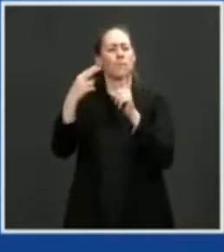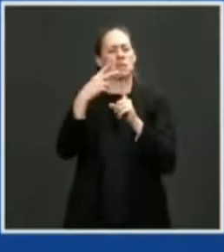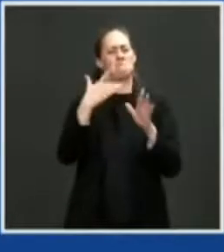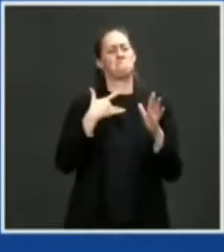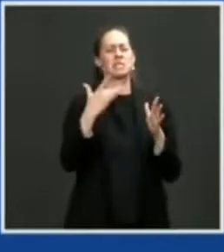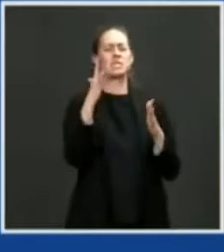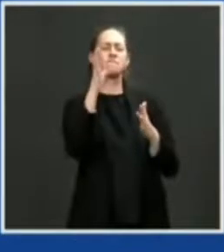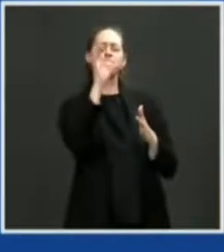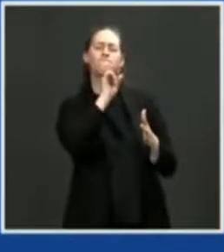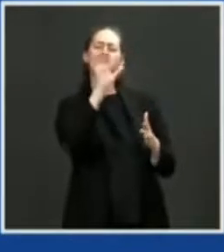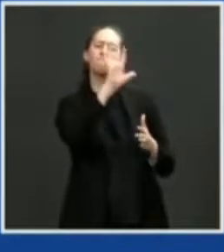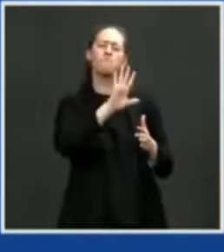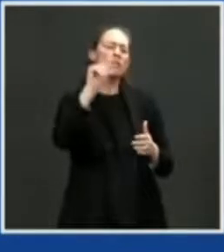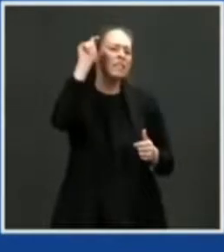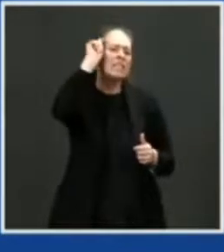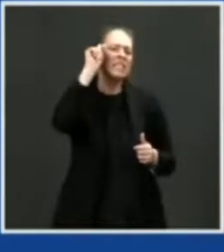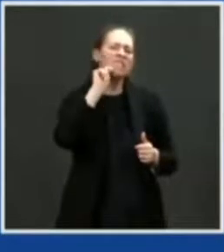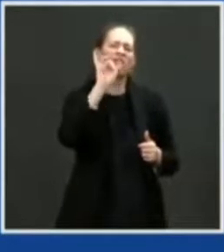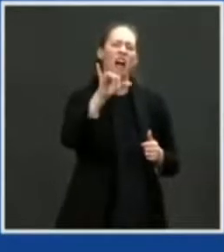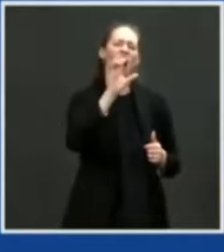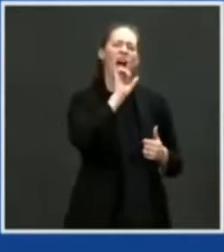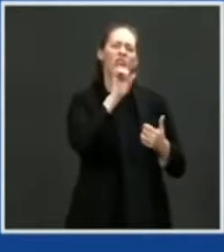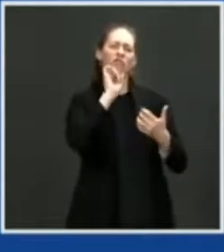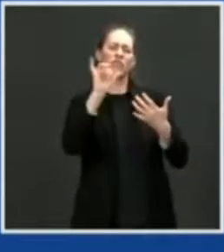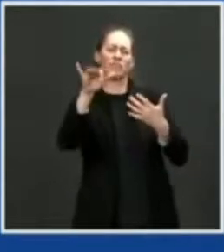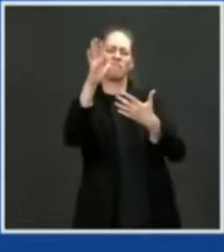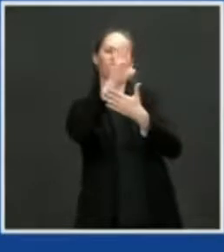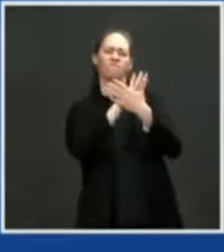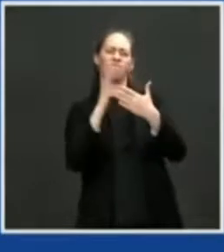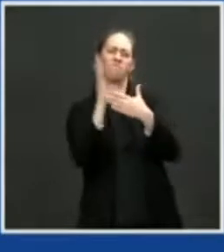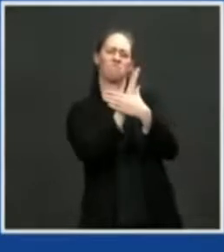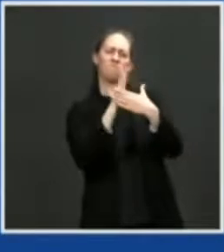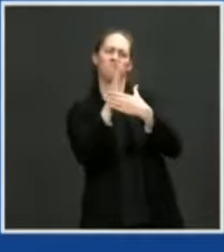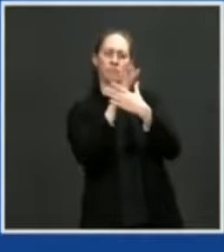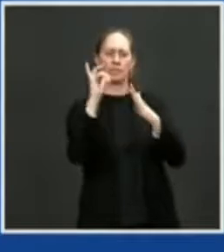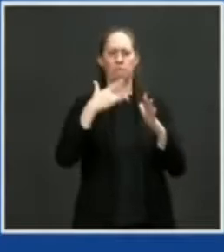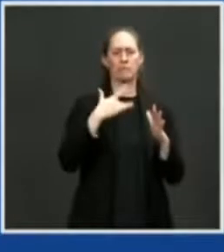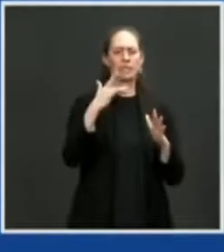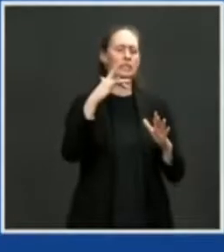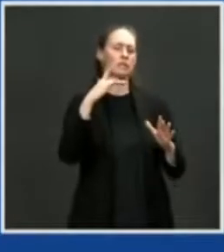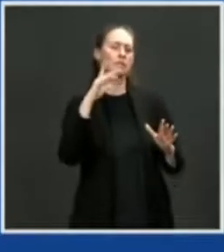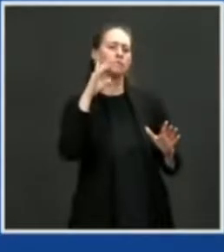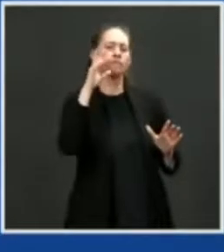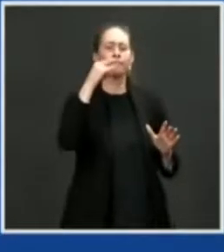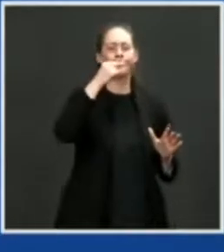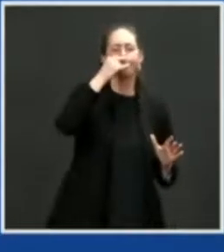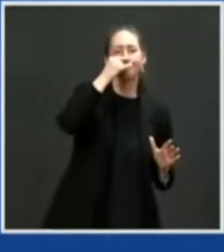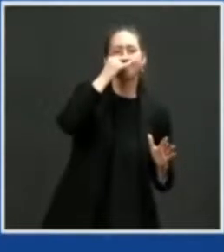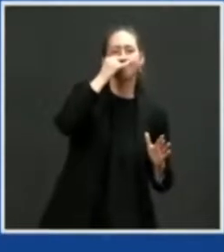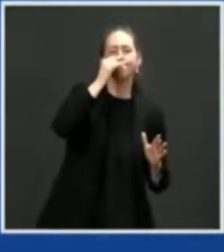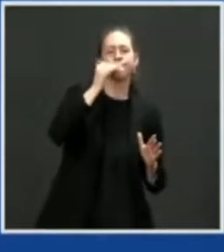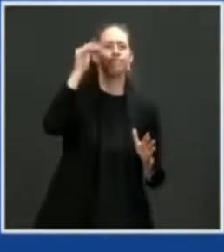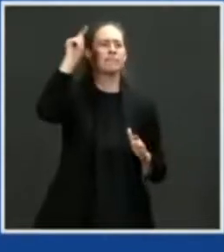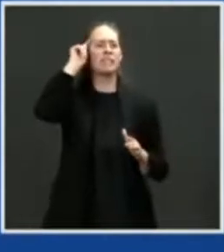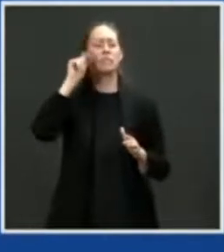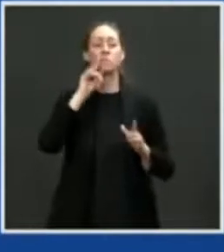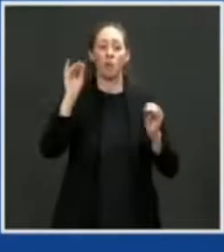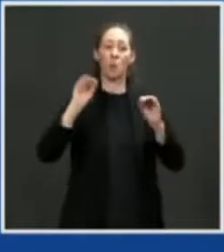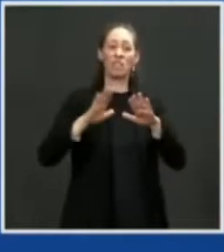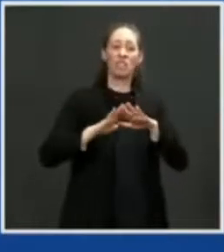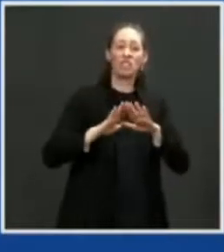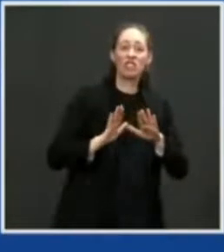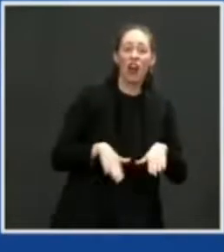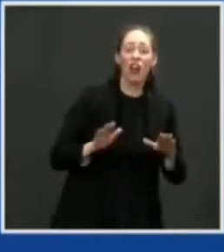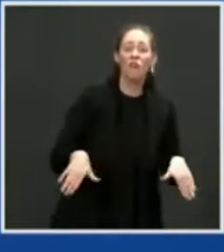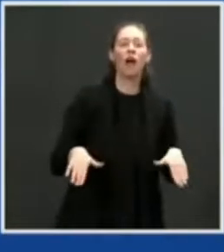even space, begun to again, smell good yet. To be able to get these kids out of the border patrol facilities, which get them out. Child, no one should be